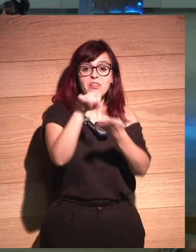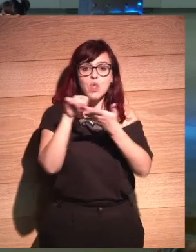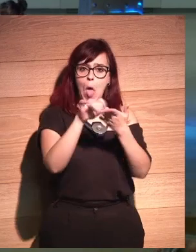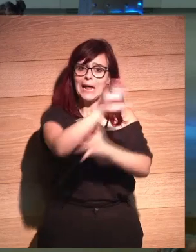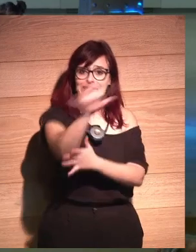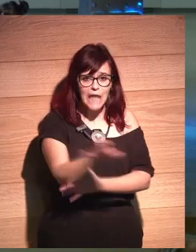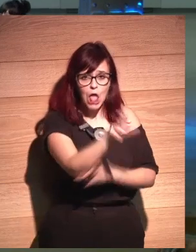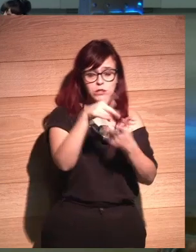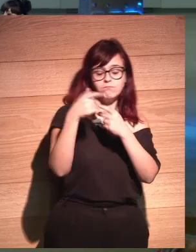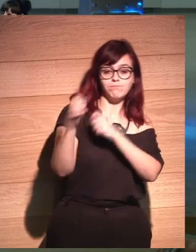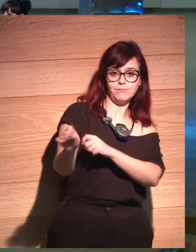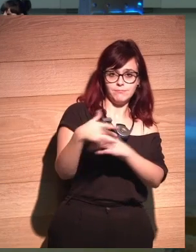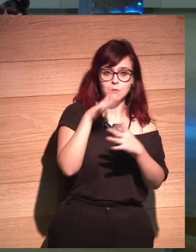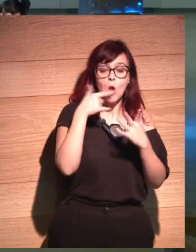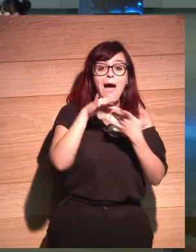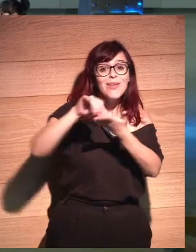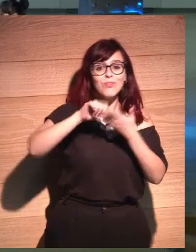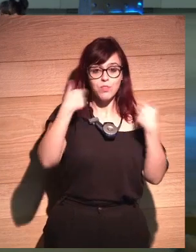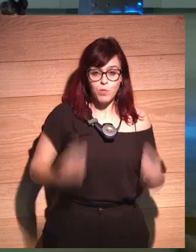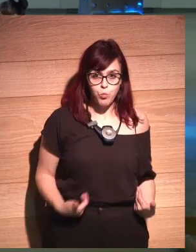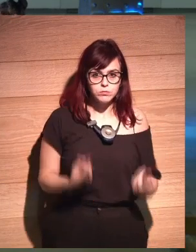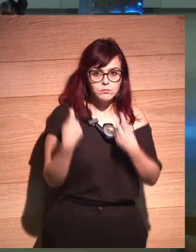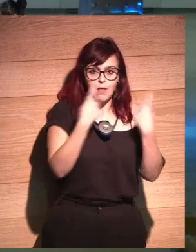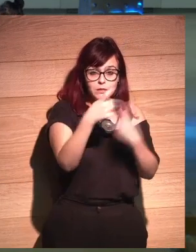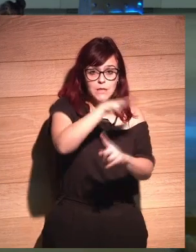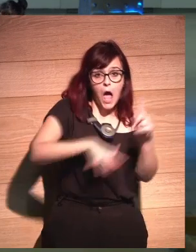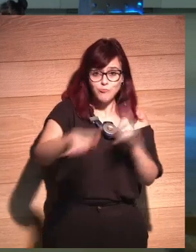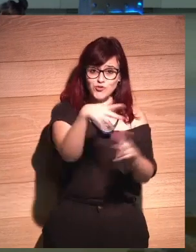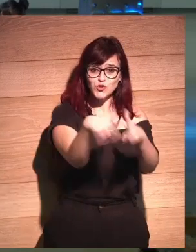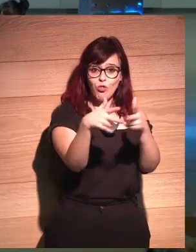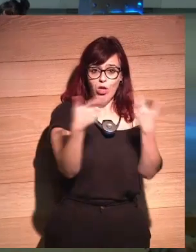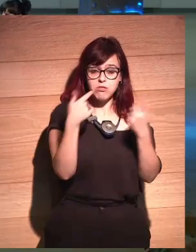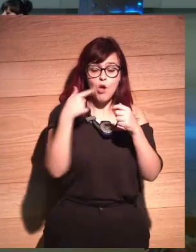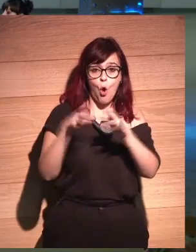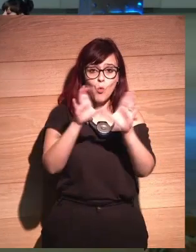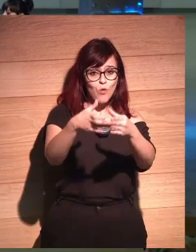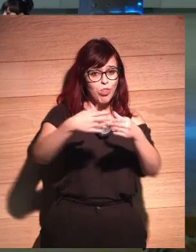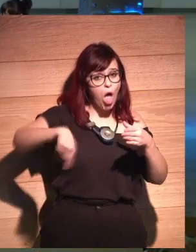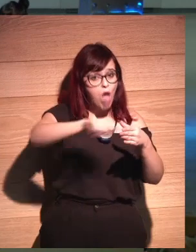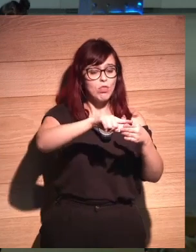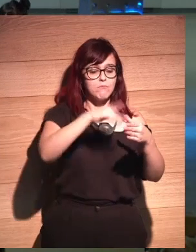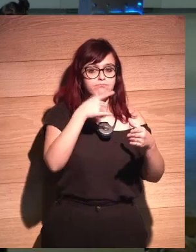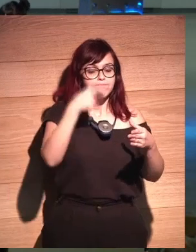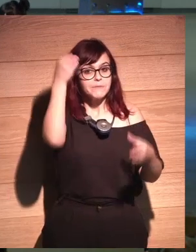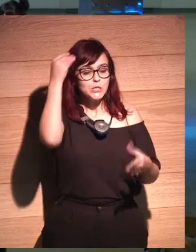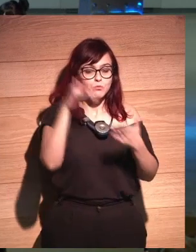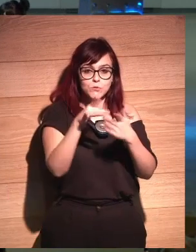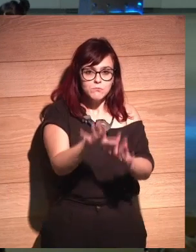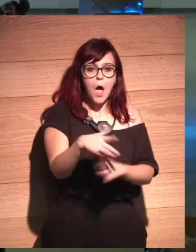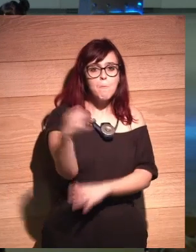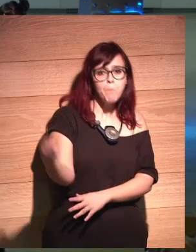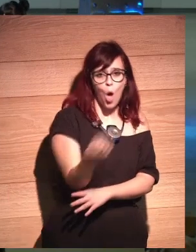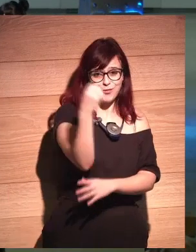individuals, not the cities or the states. I think that people, the individuals who live in communities